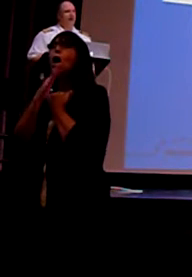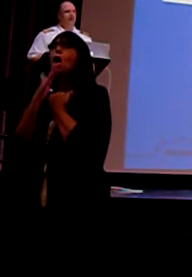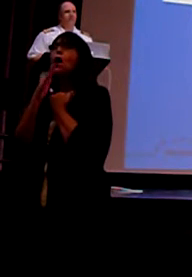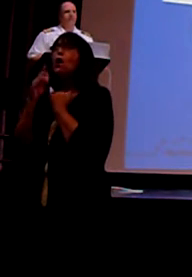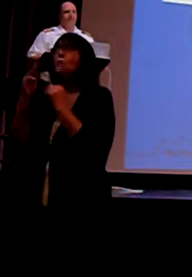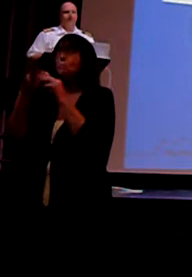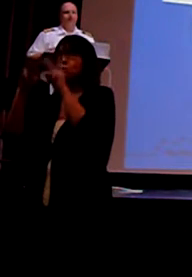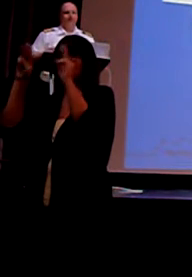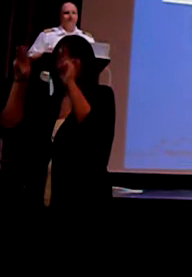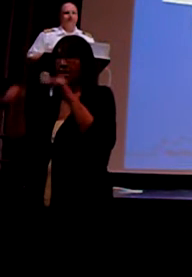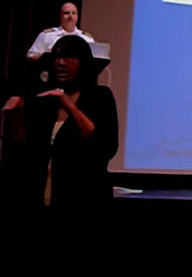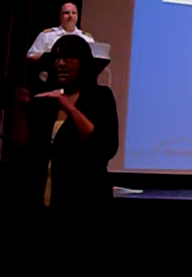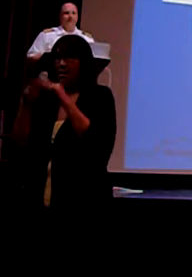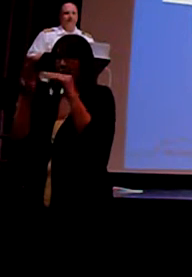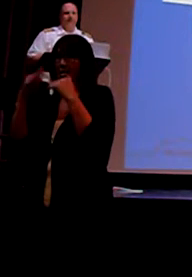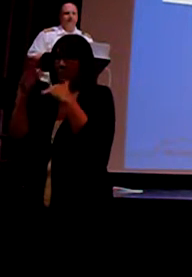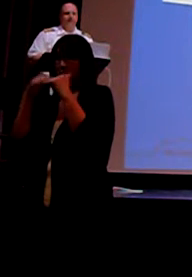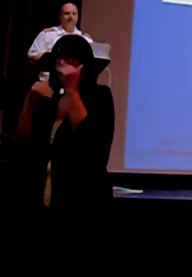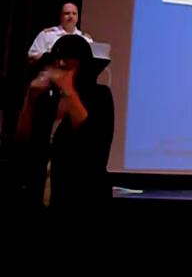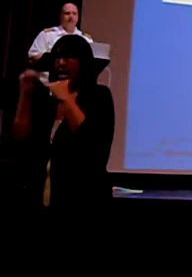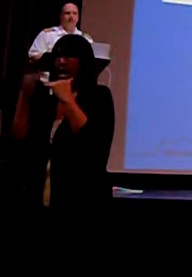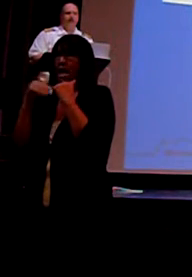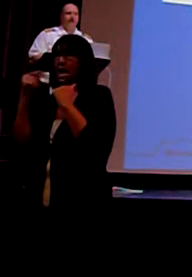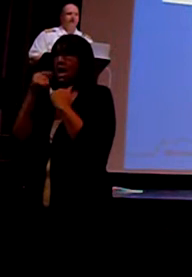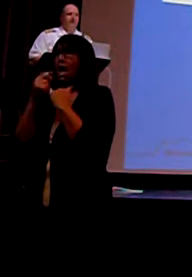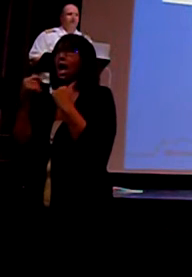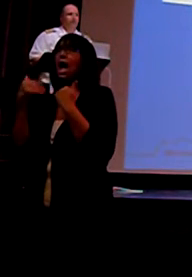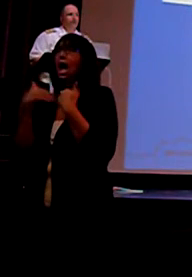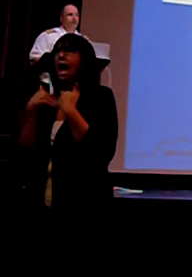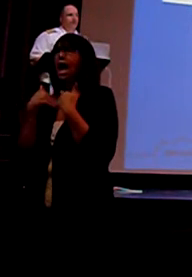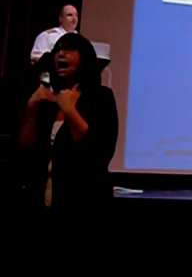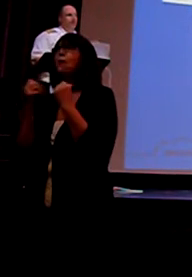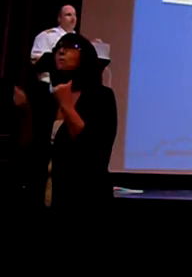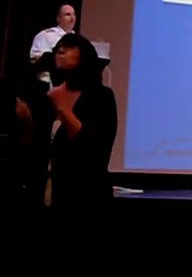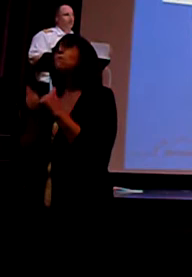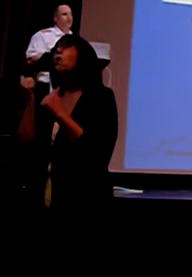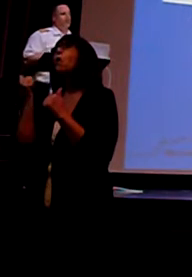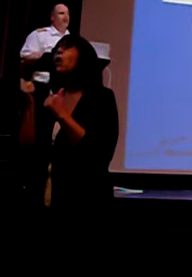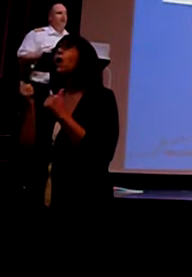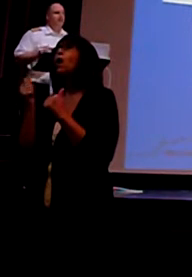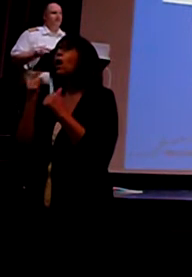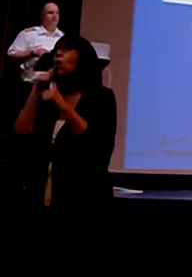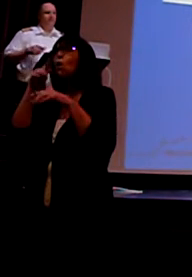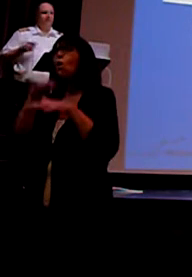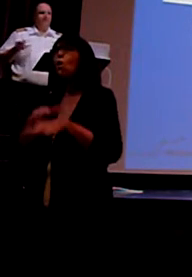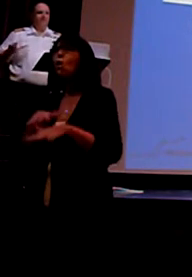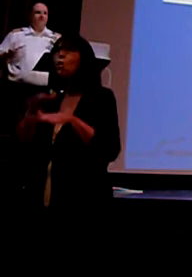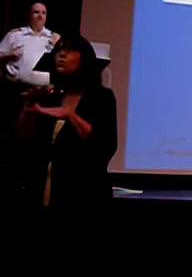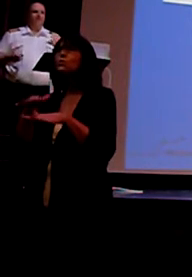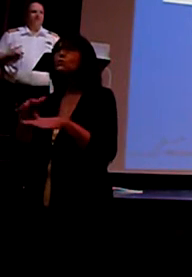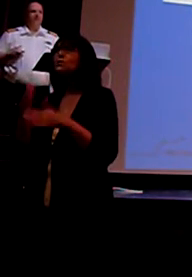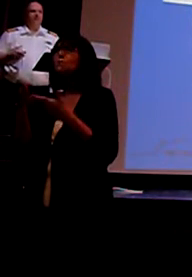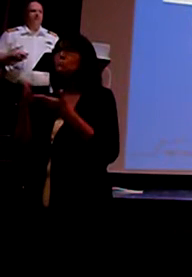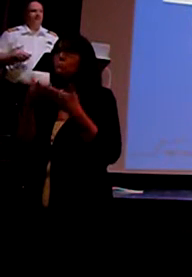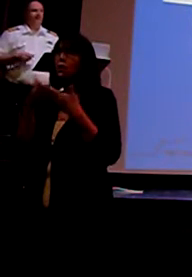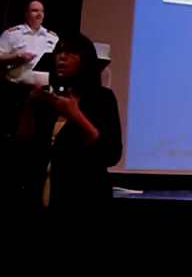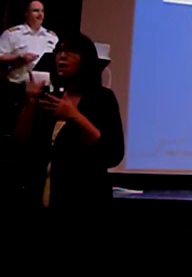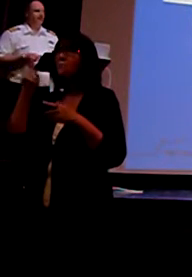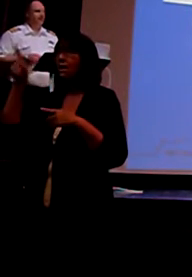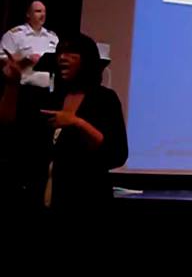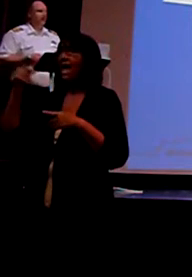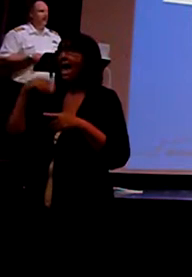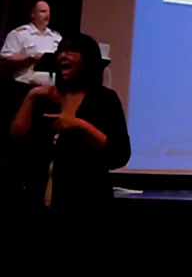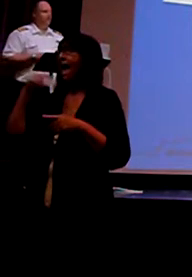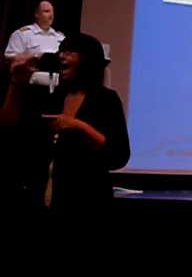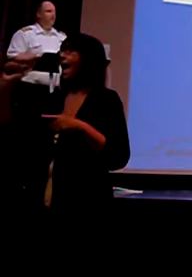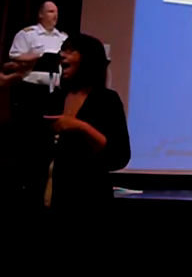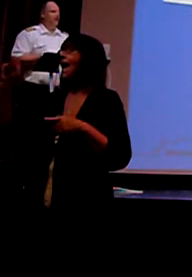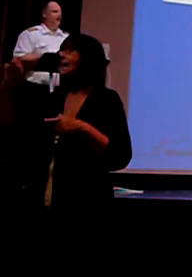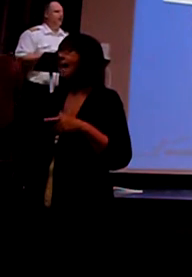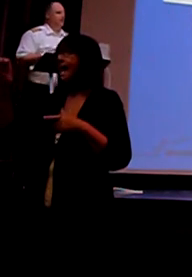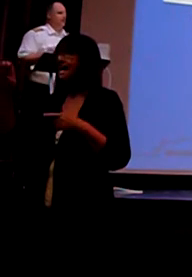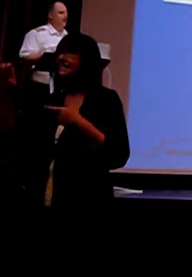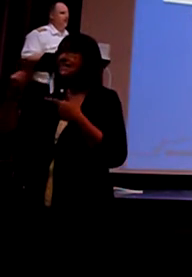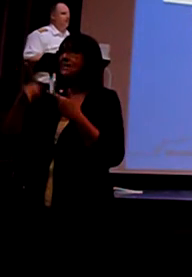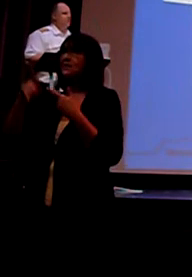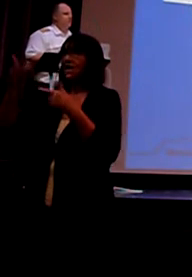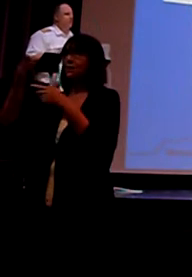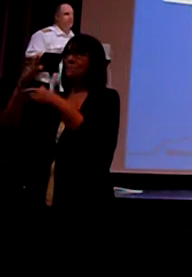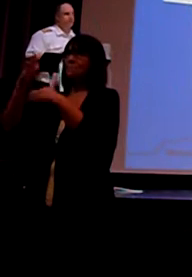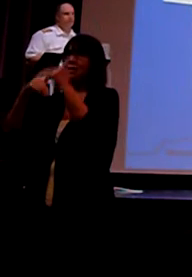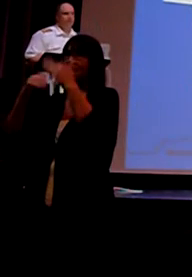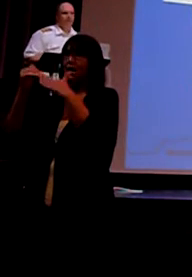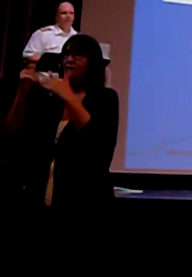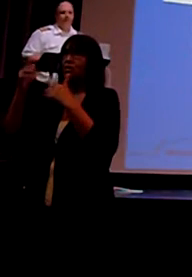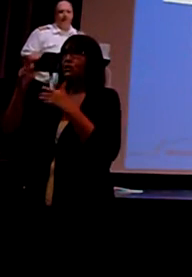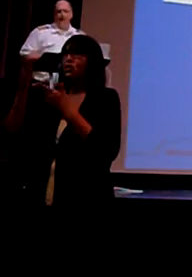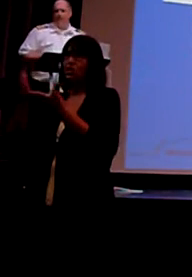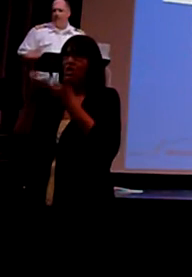they have built there. And it's mostly about ocean liners, because Chantiers de Atlantic has been building ocean liners